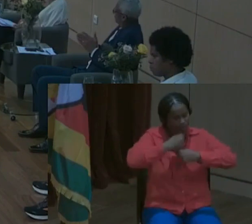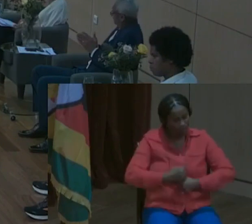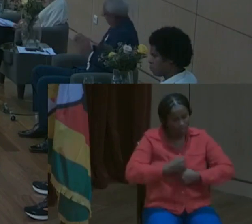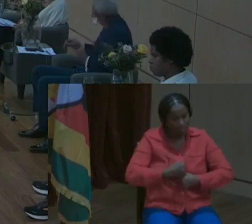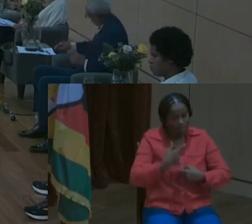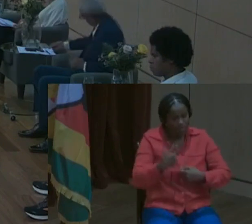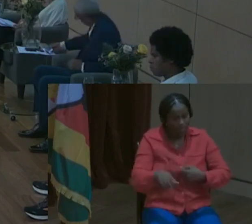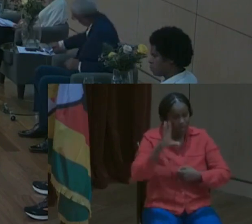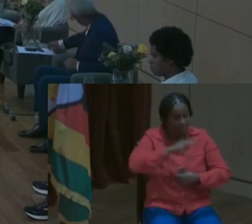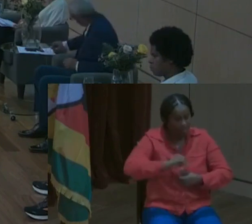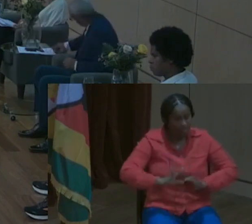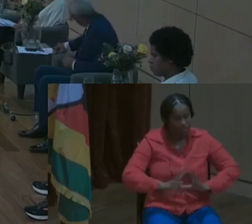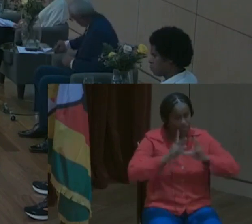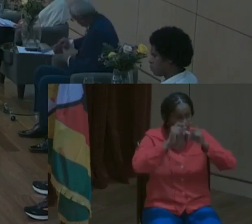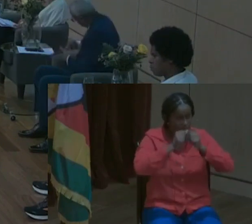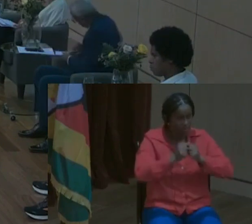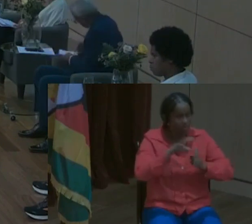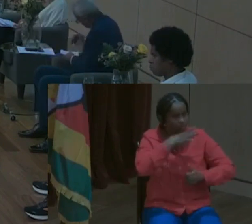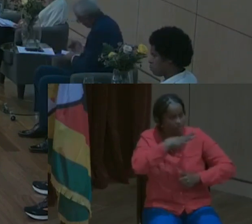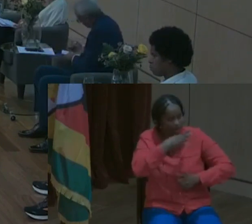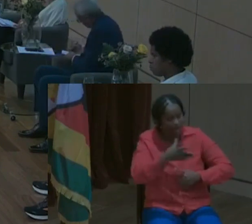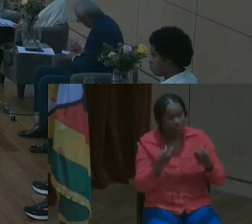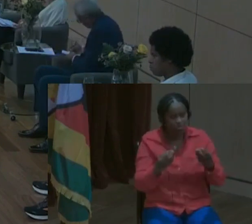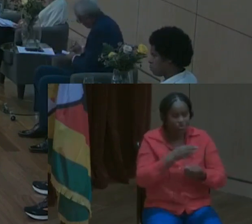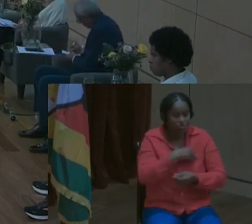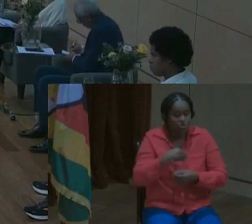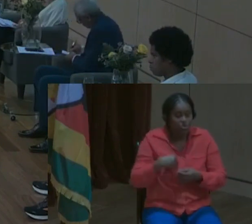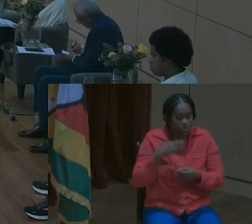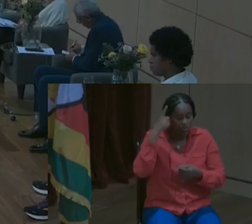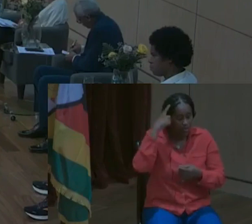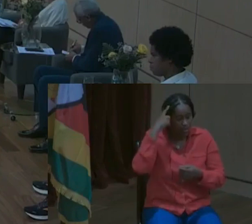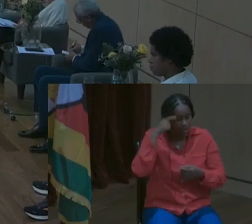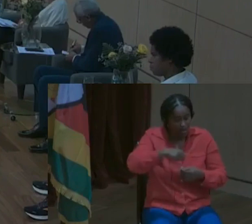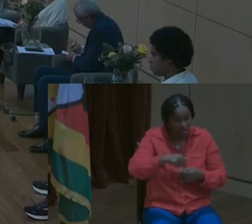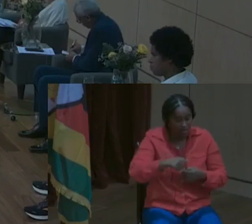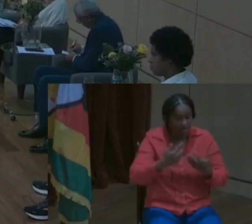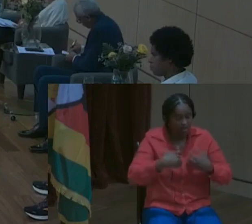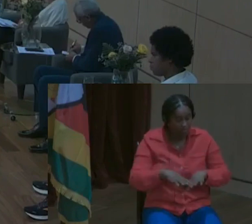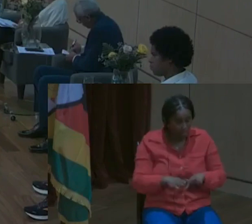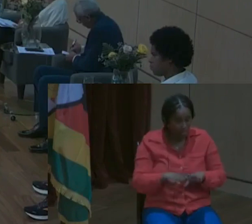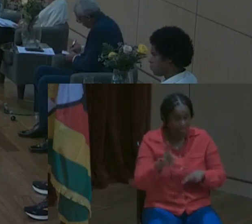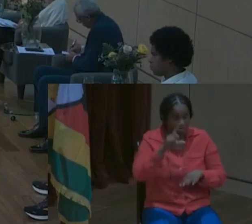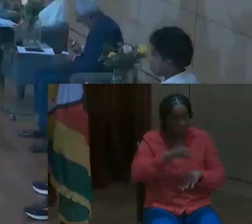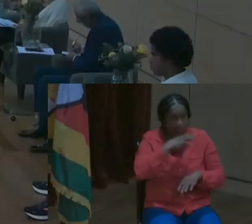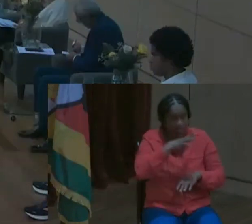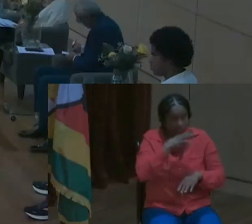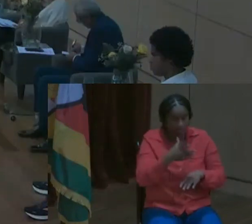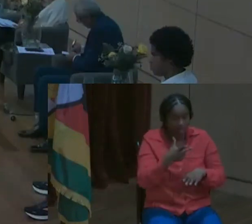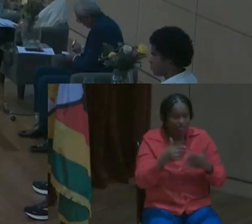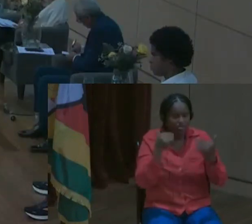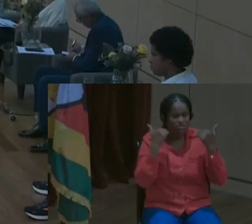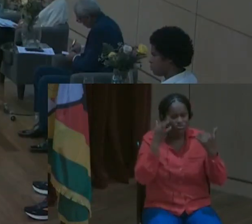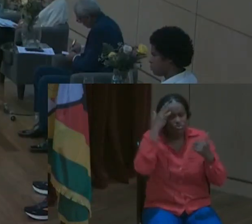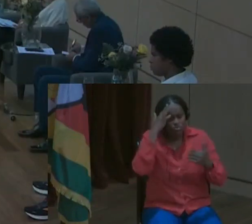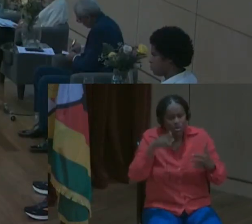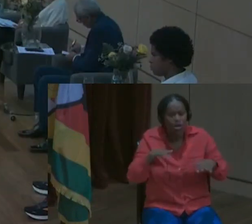talked about mental health a lot here. Are we measuring? Are we doing any better as the years go by? A lot of countries are now actually recording